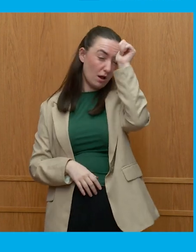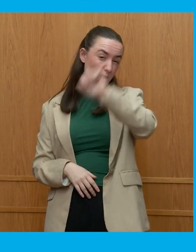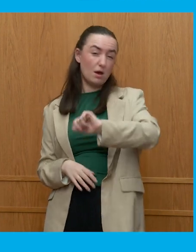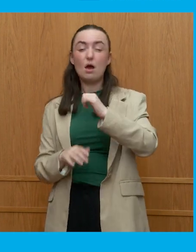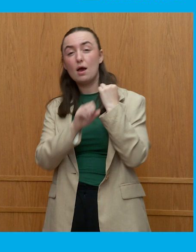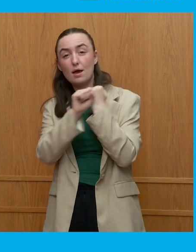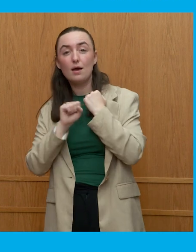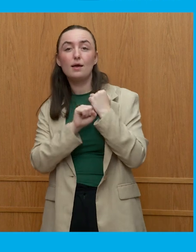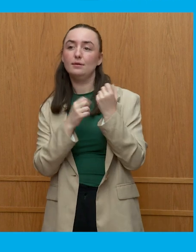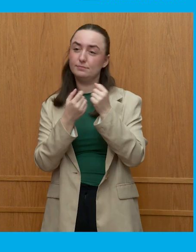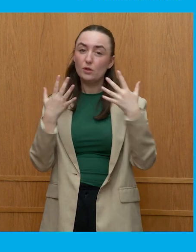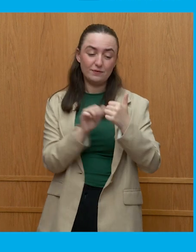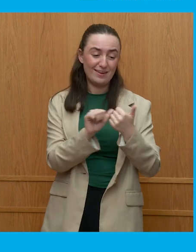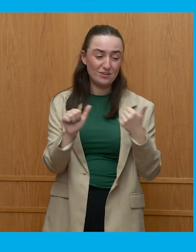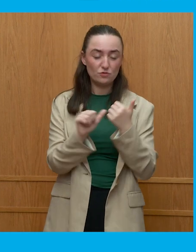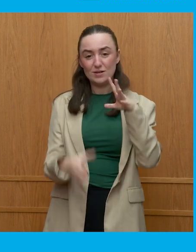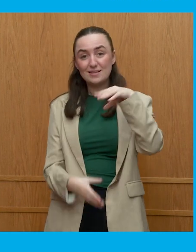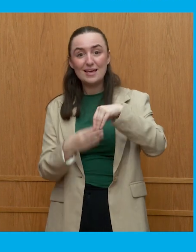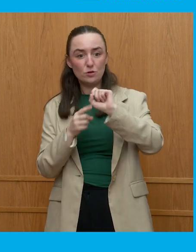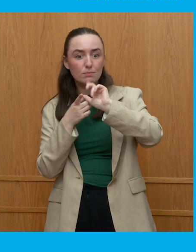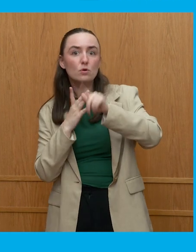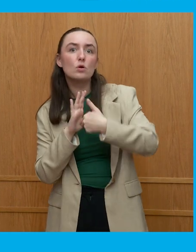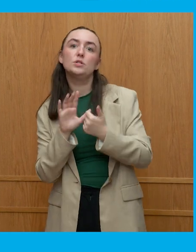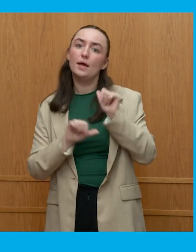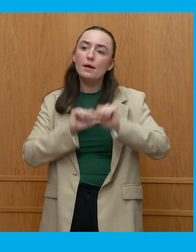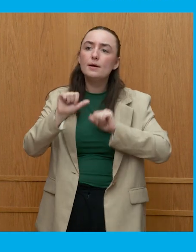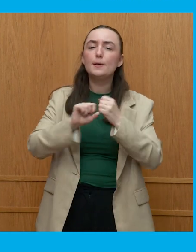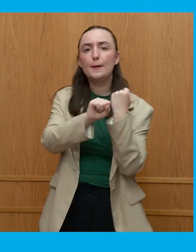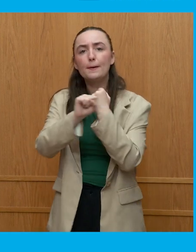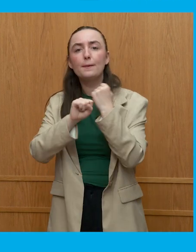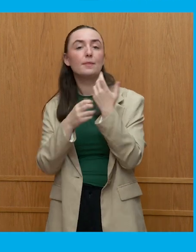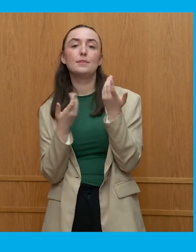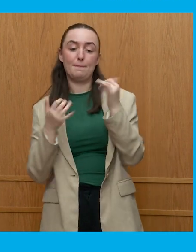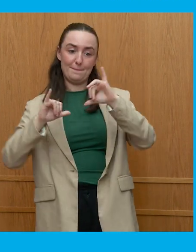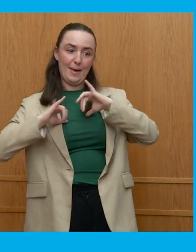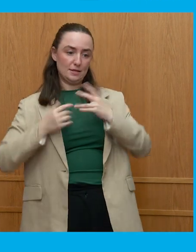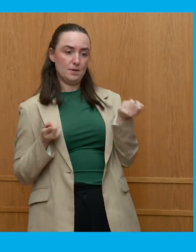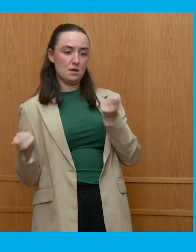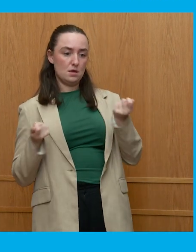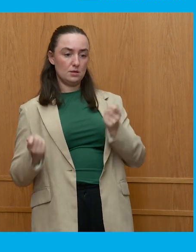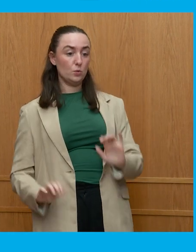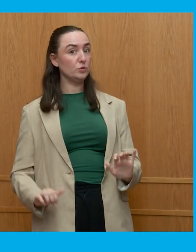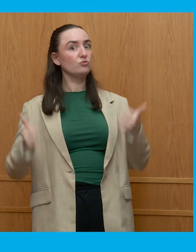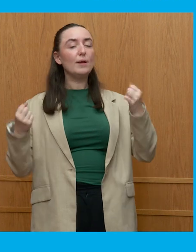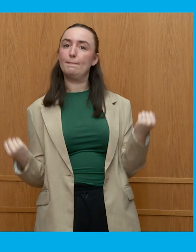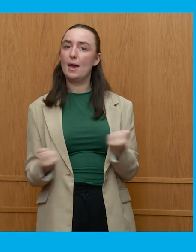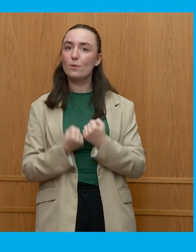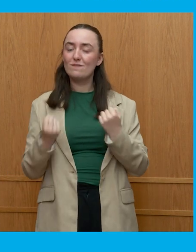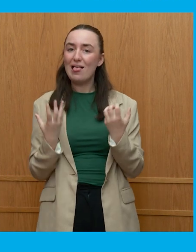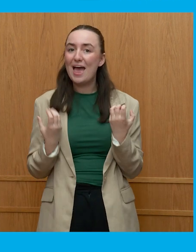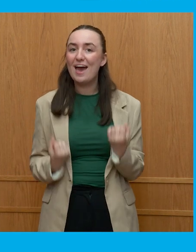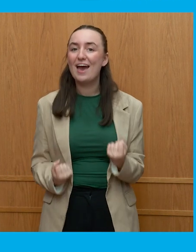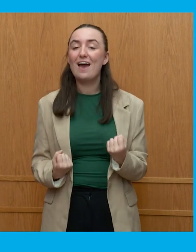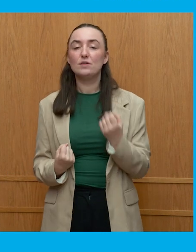also industries entering into the process. The management was also very powerful. I think it